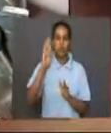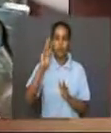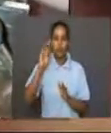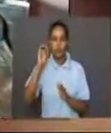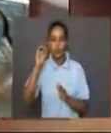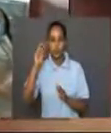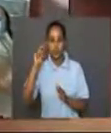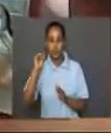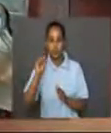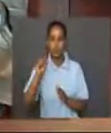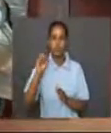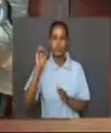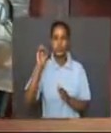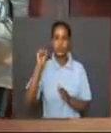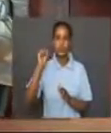Time's up.